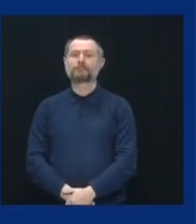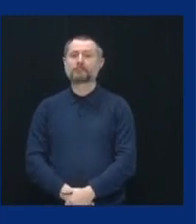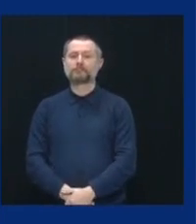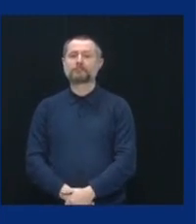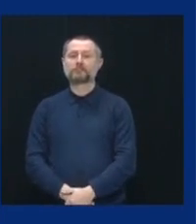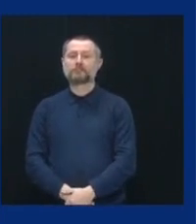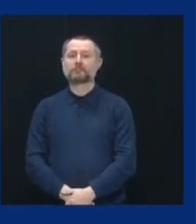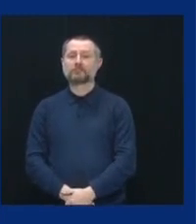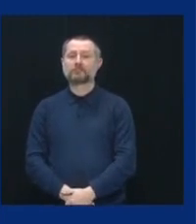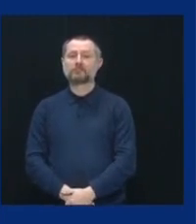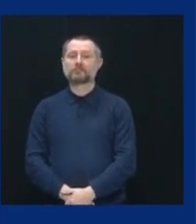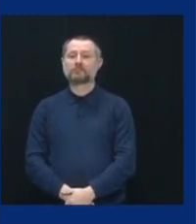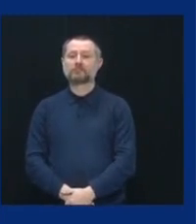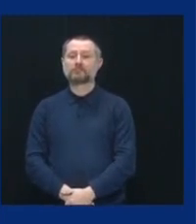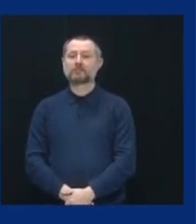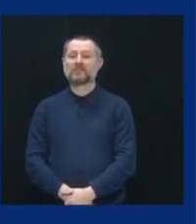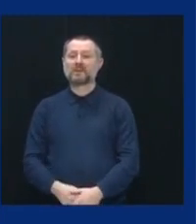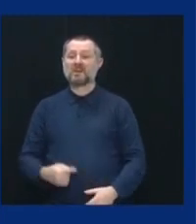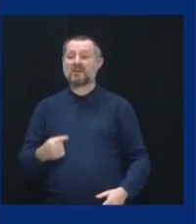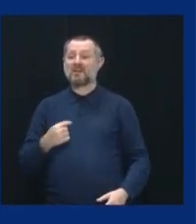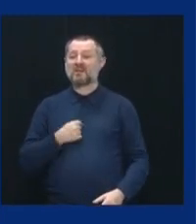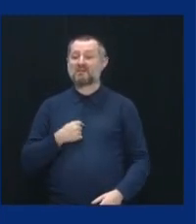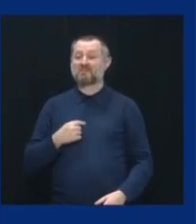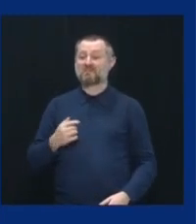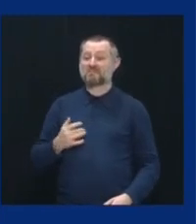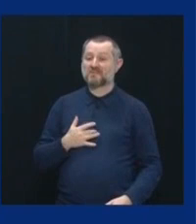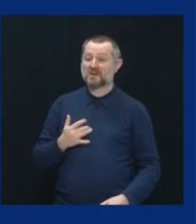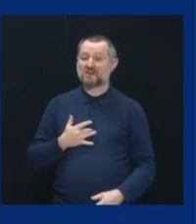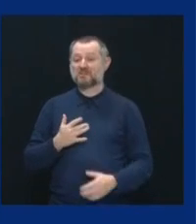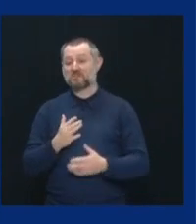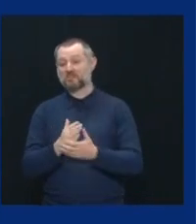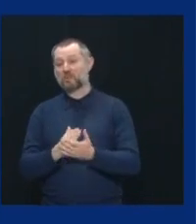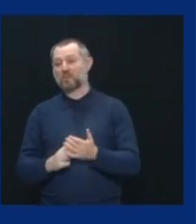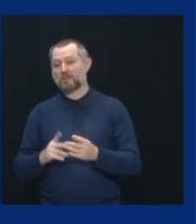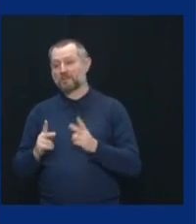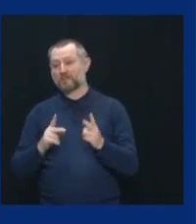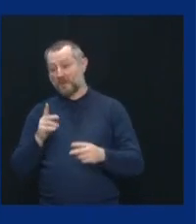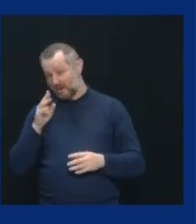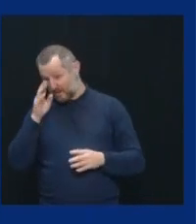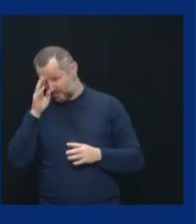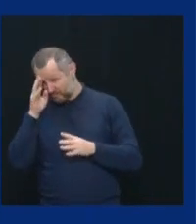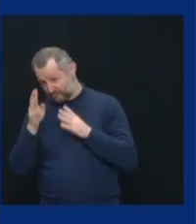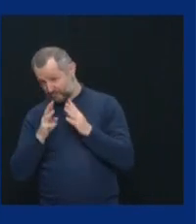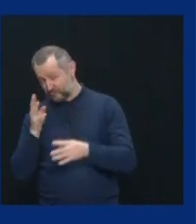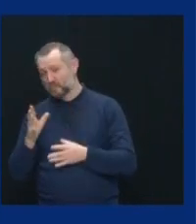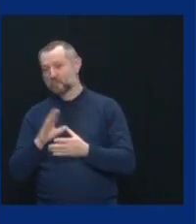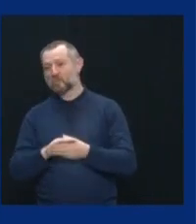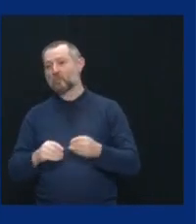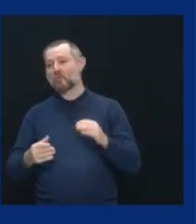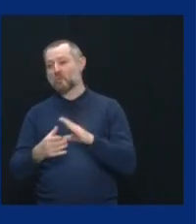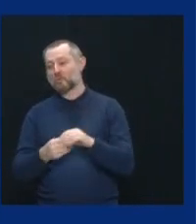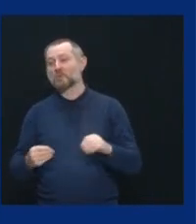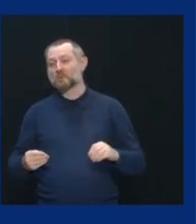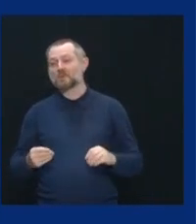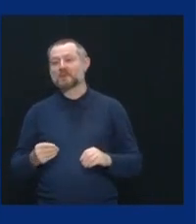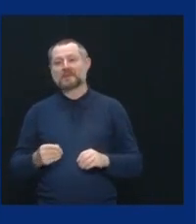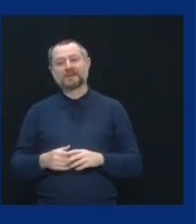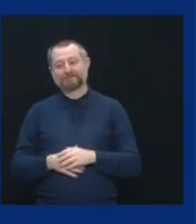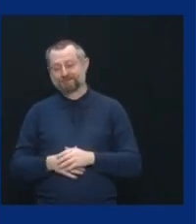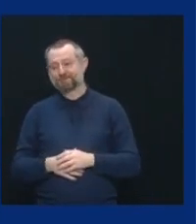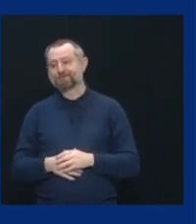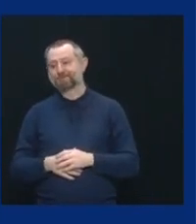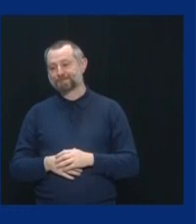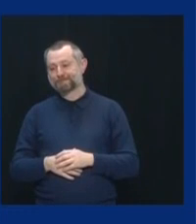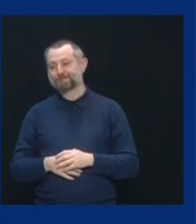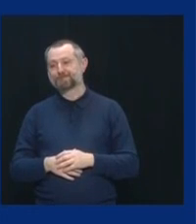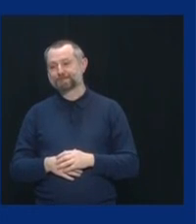And do I think that's part of the conspiracy theories that filled the void? Yes. And